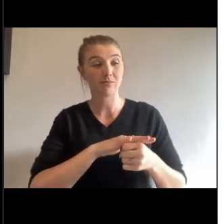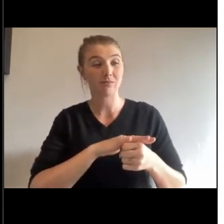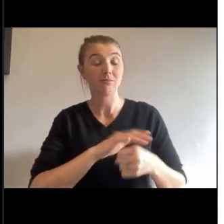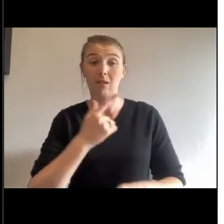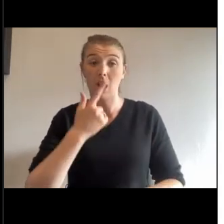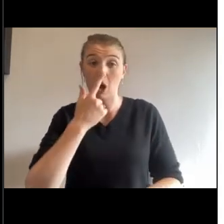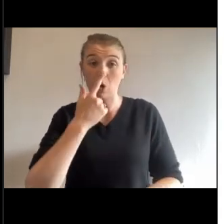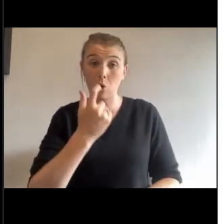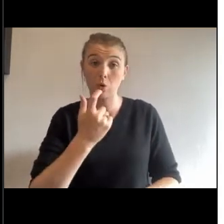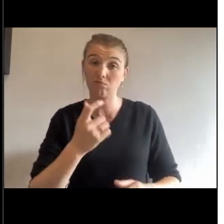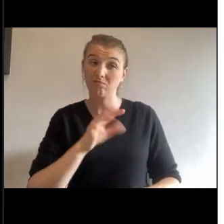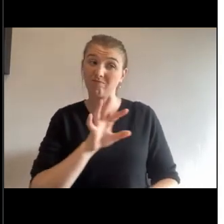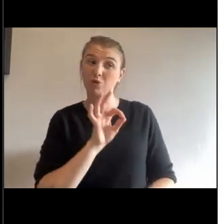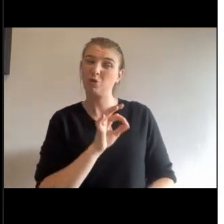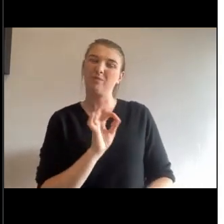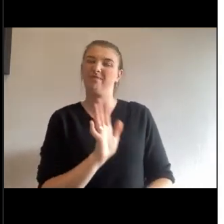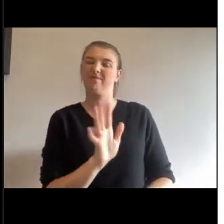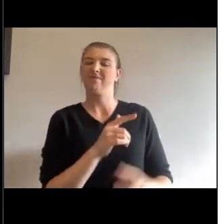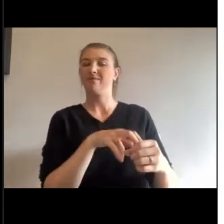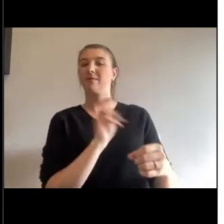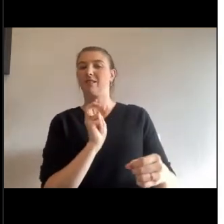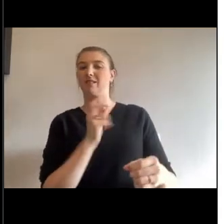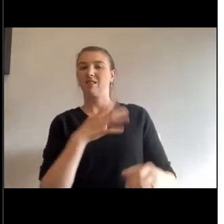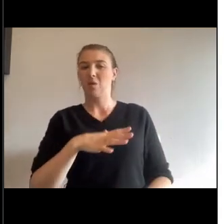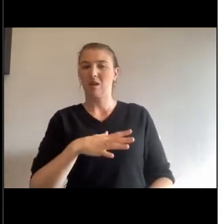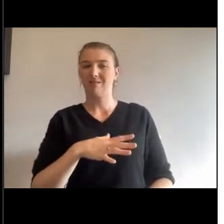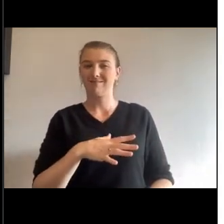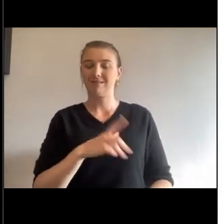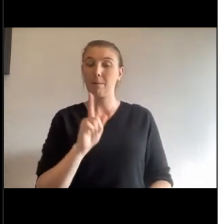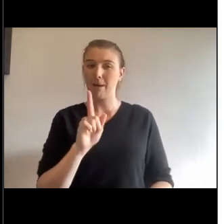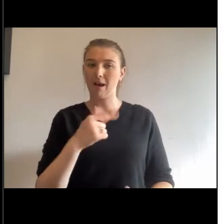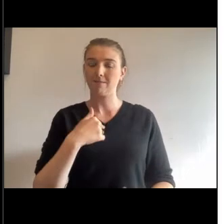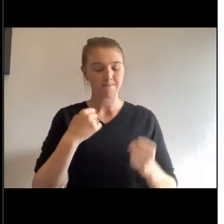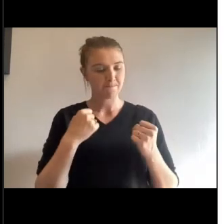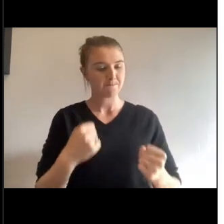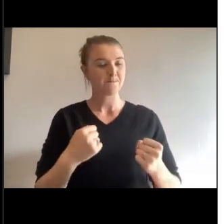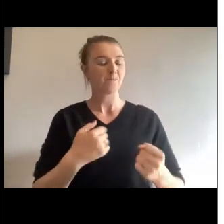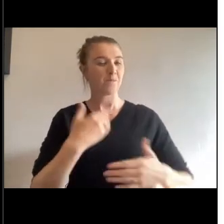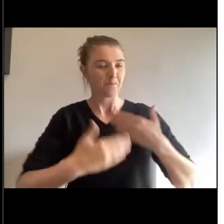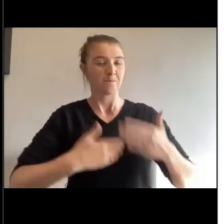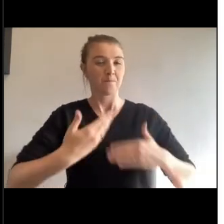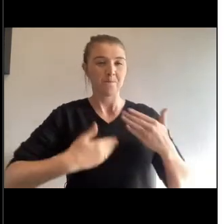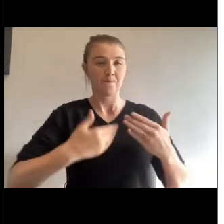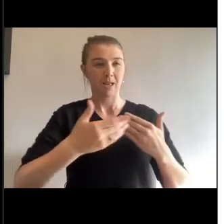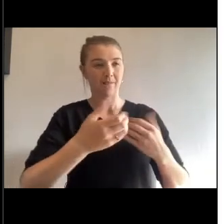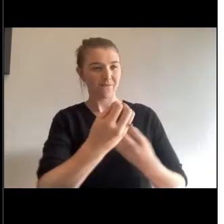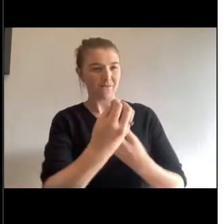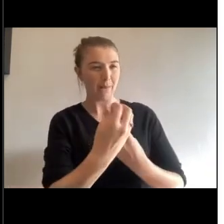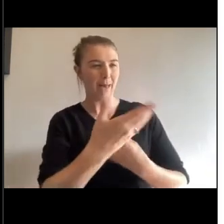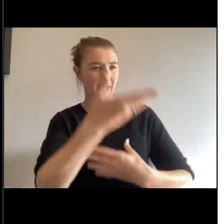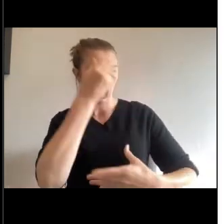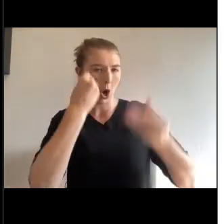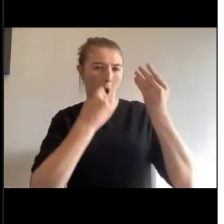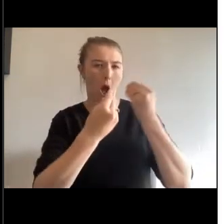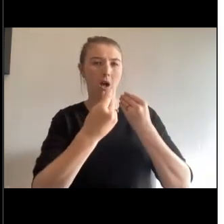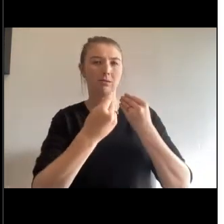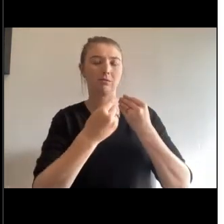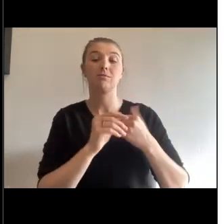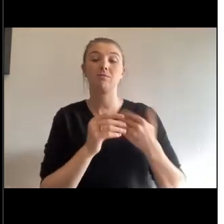on and continued with it and learned from the feedback that I received. So that happened in 1995. Then